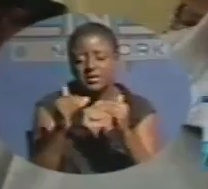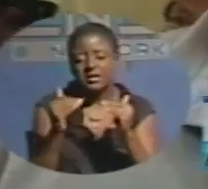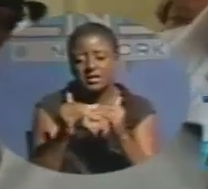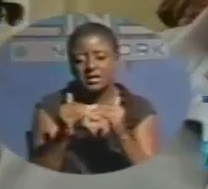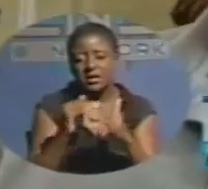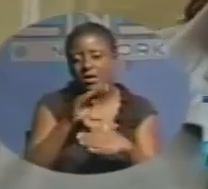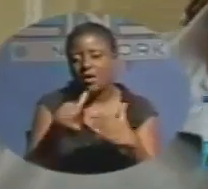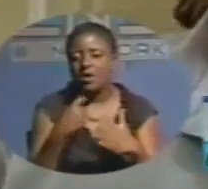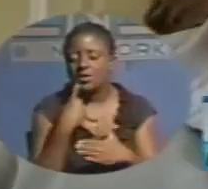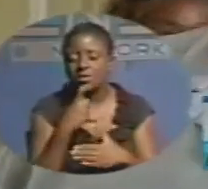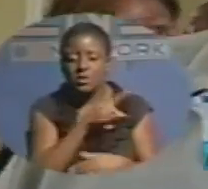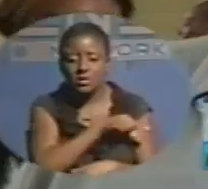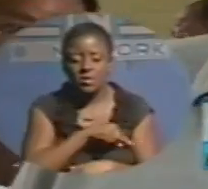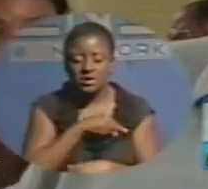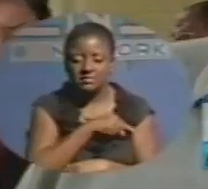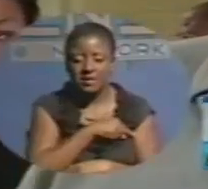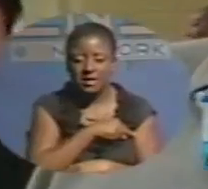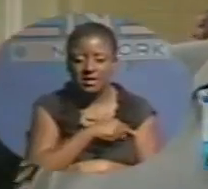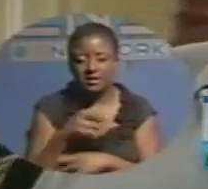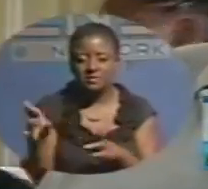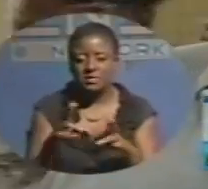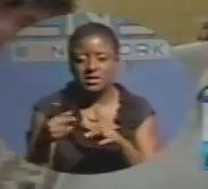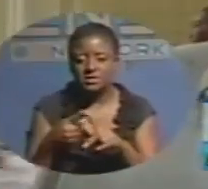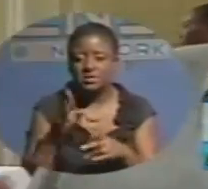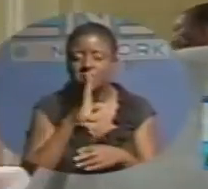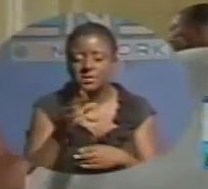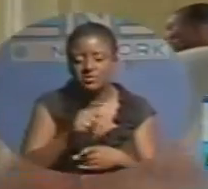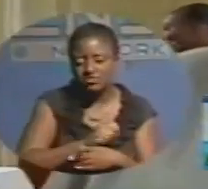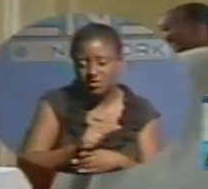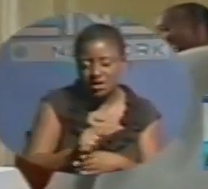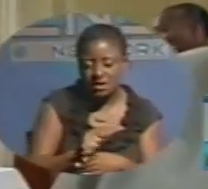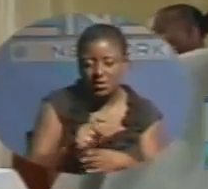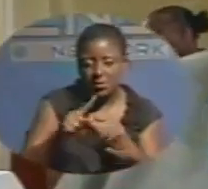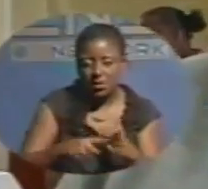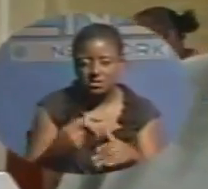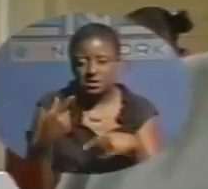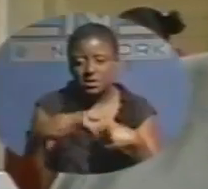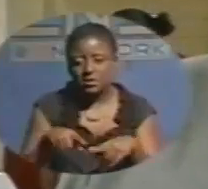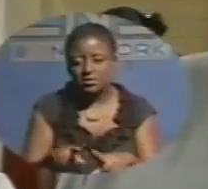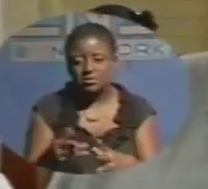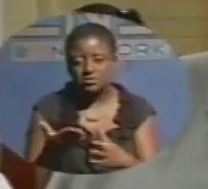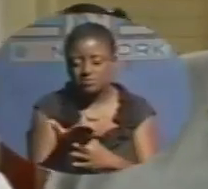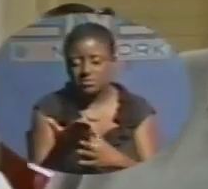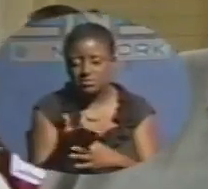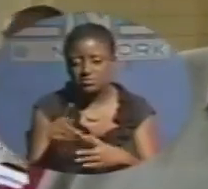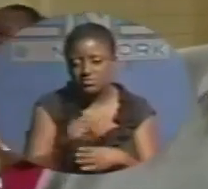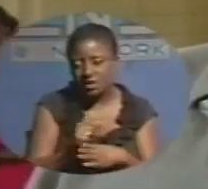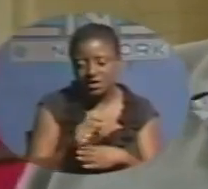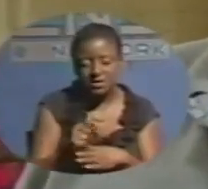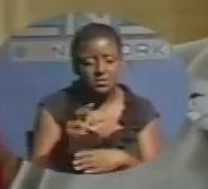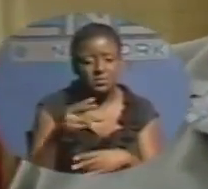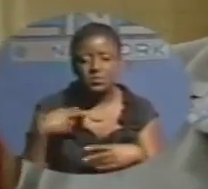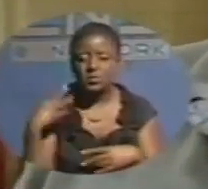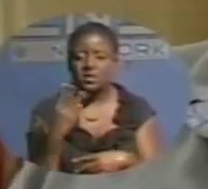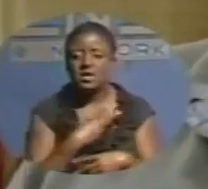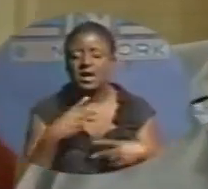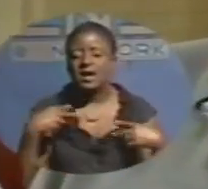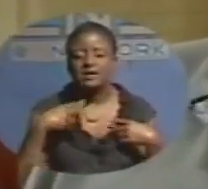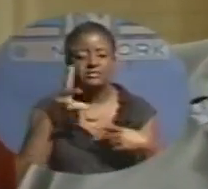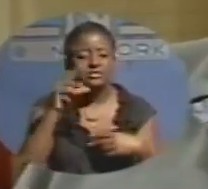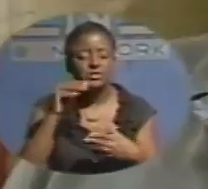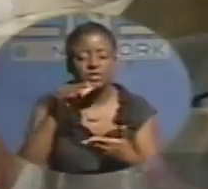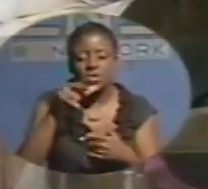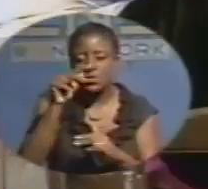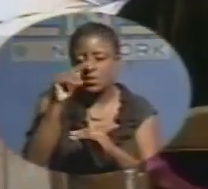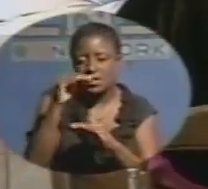trained, and once they go through our training process, then we'll decide from there. It's no amount. We don't have any limit as to how many employees